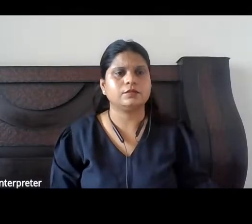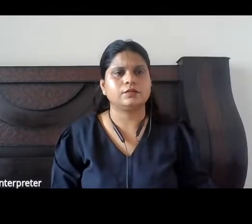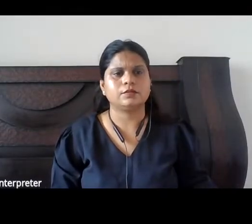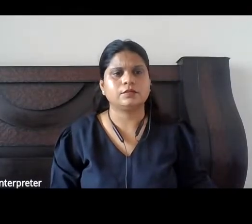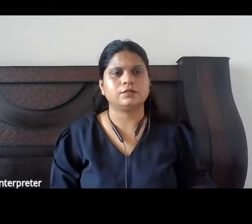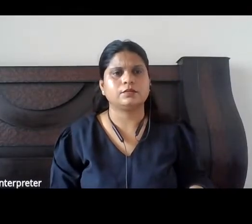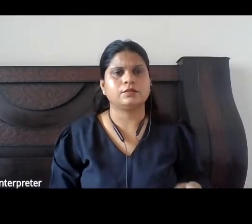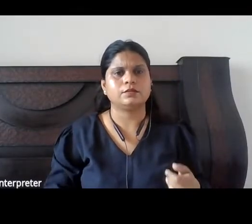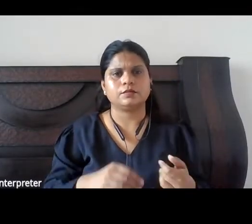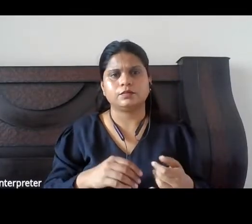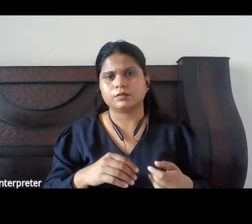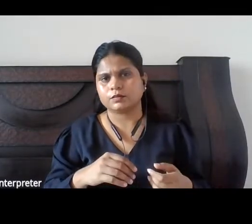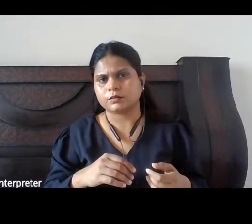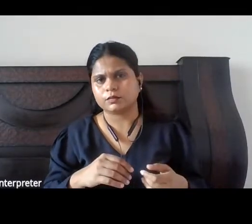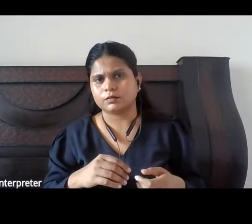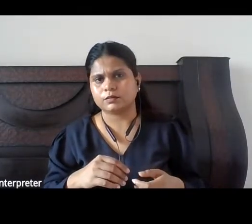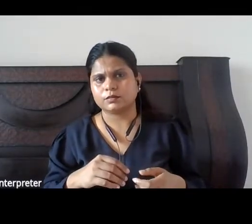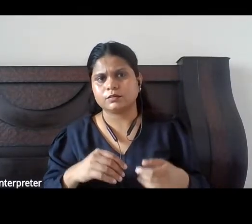Shashank?